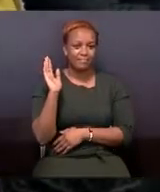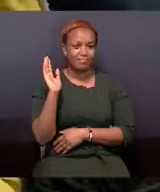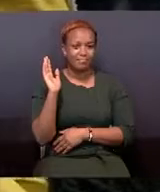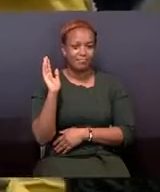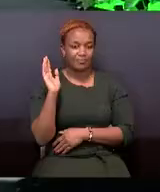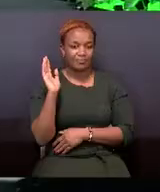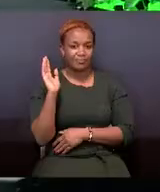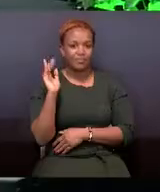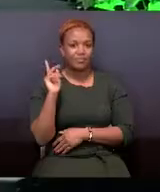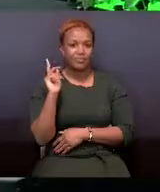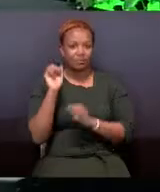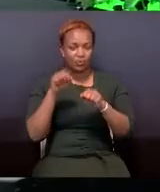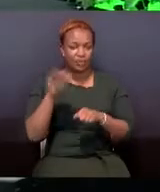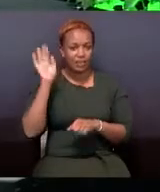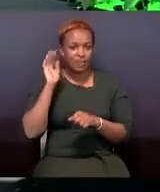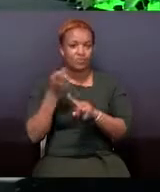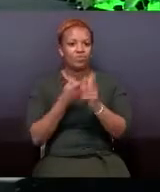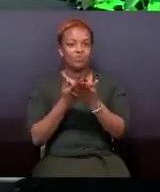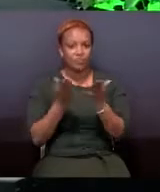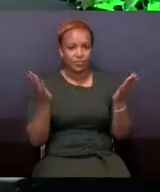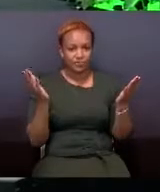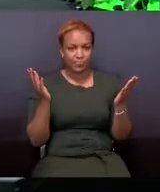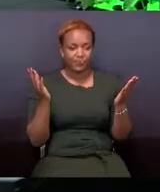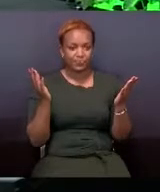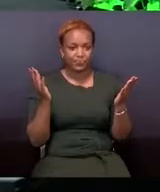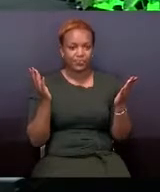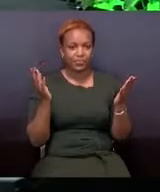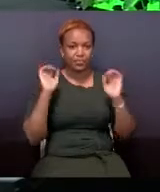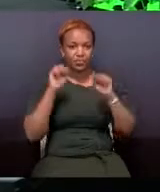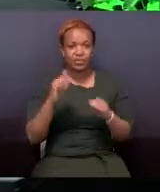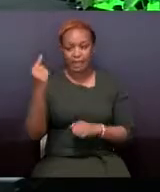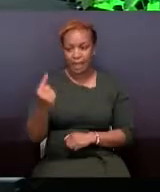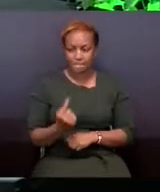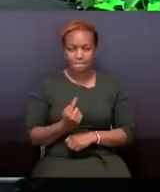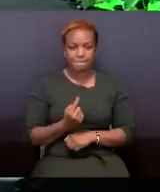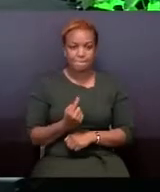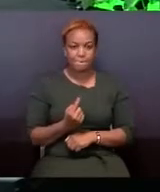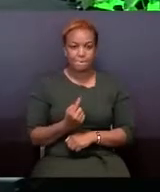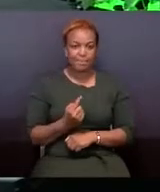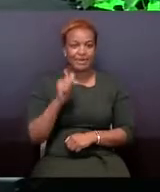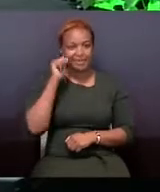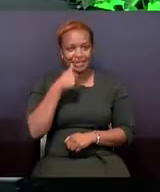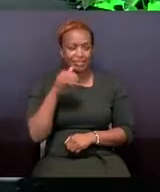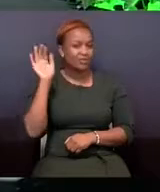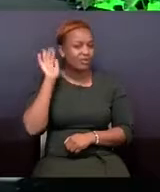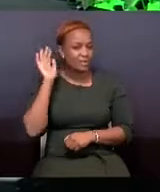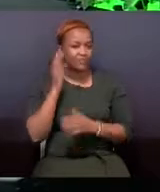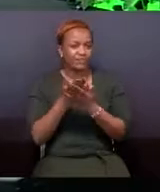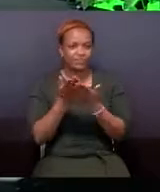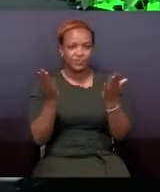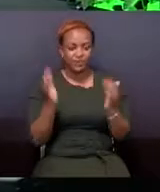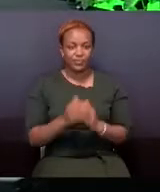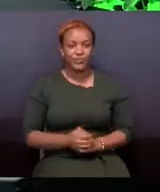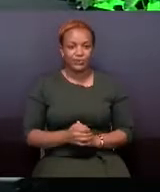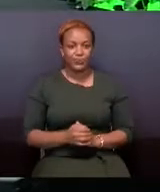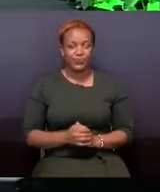it would be nice to hear from. Wait, you wanna come onto the stage? All right. It'd be nice to hear from one of you. That's nice.